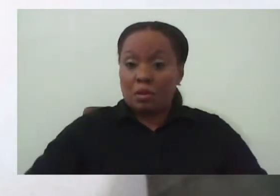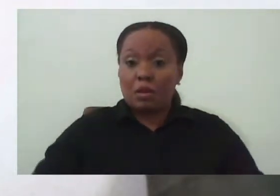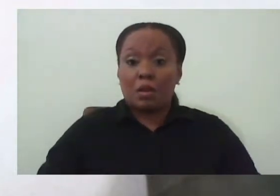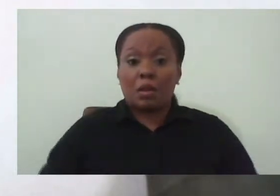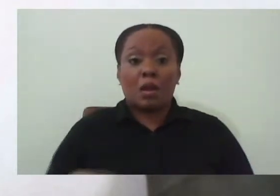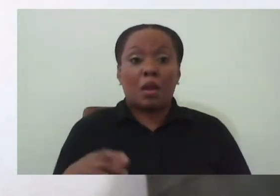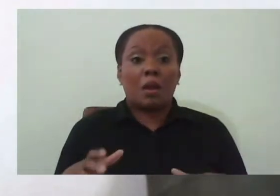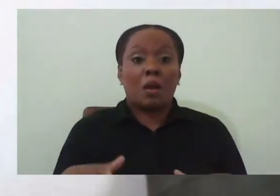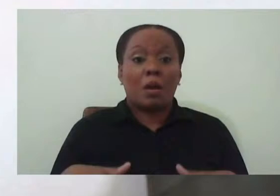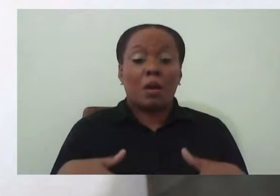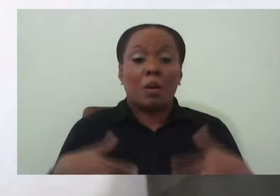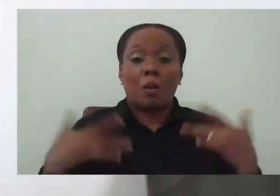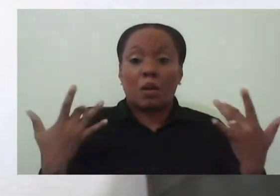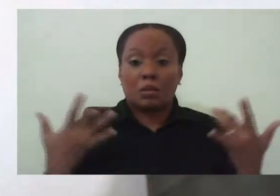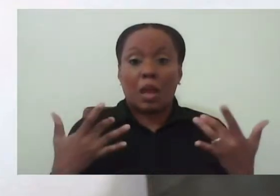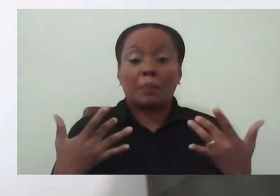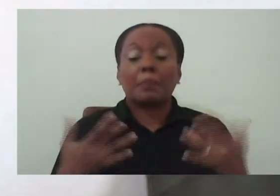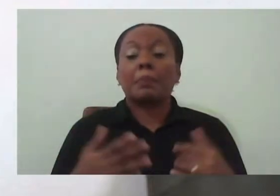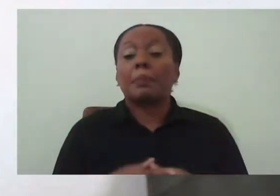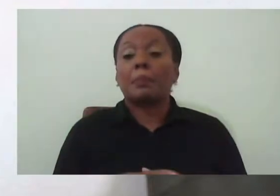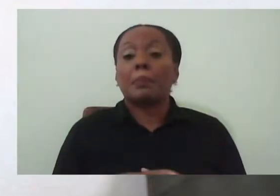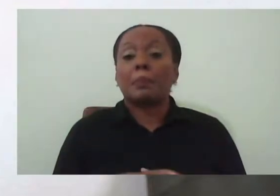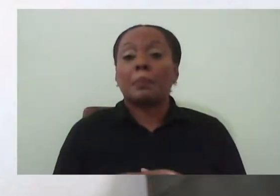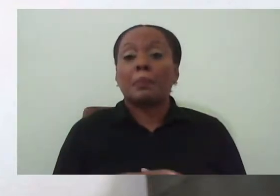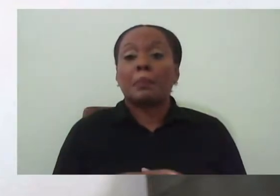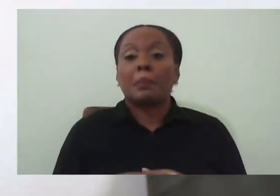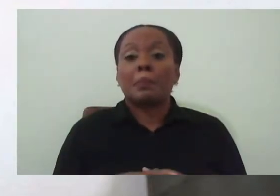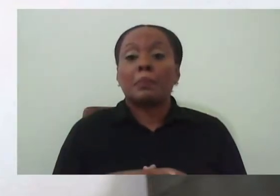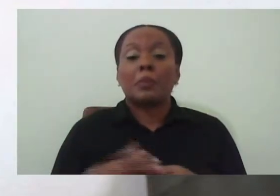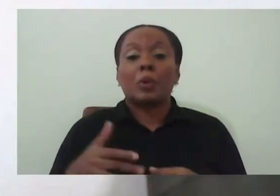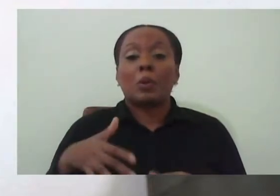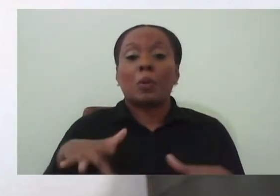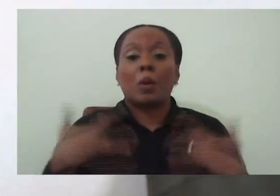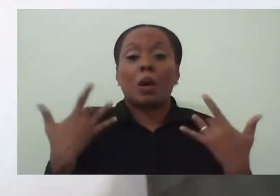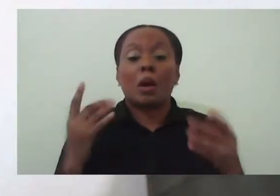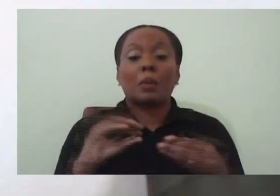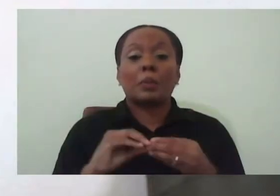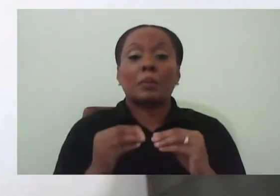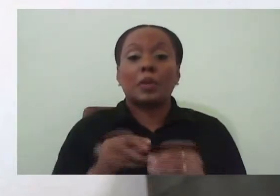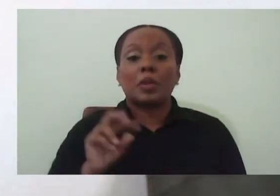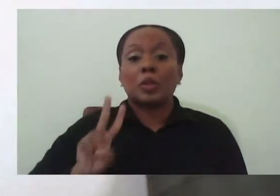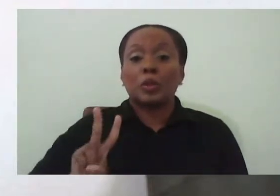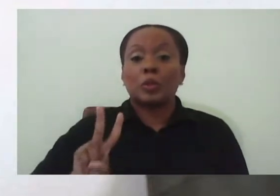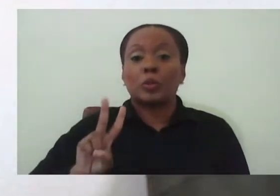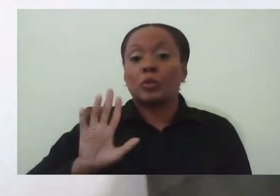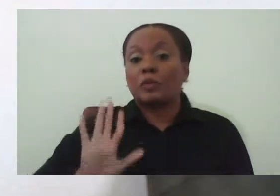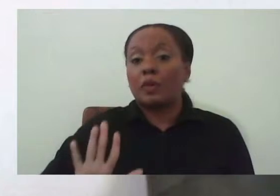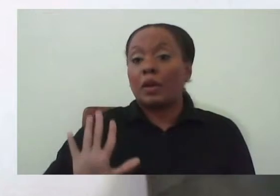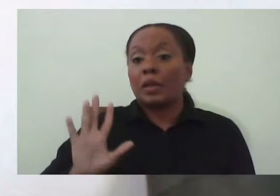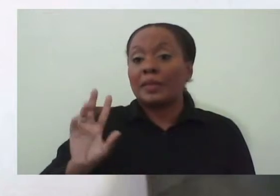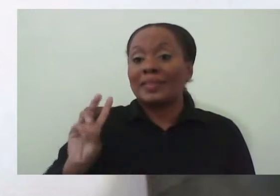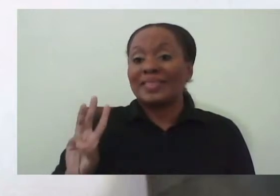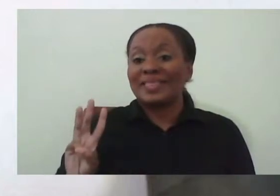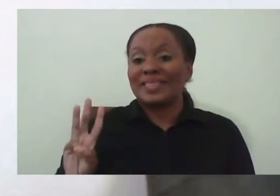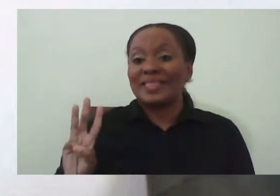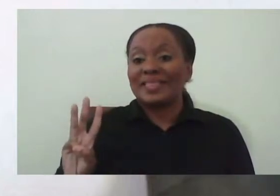this number as WhatsApps or WhatsApp messages, 256